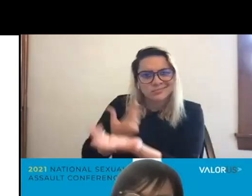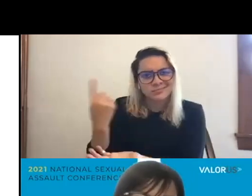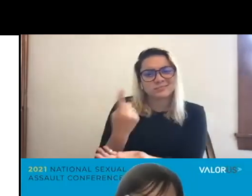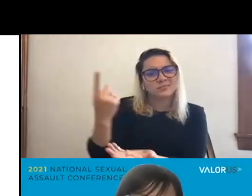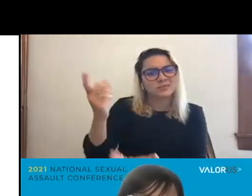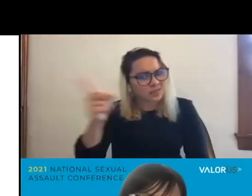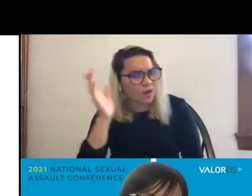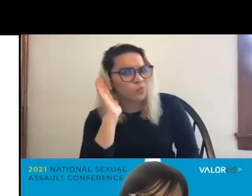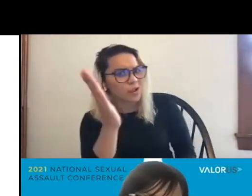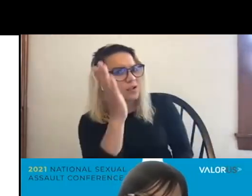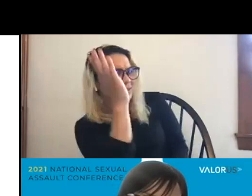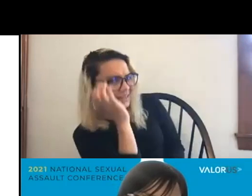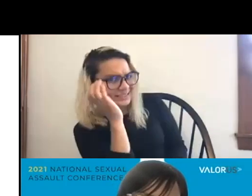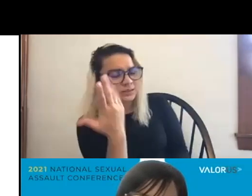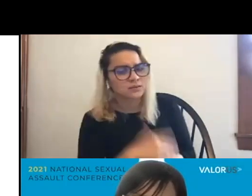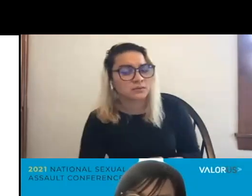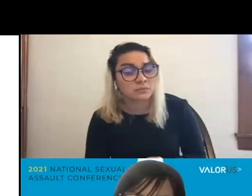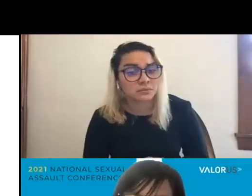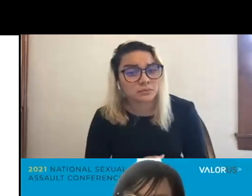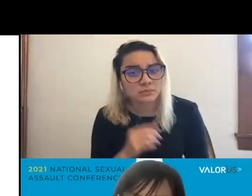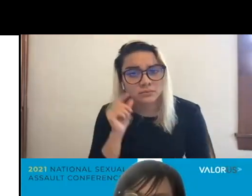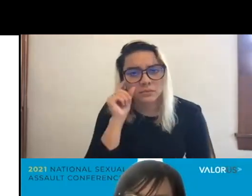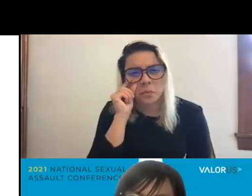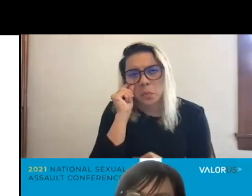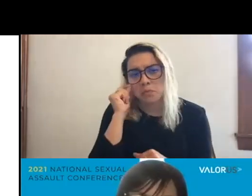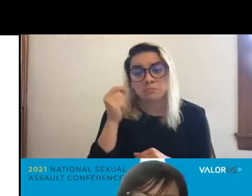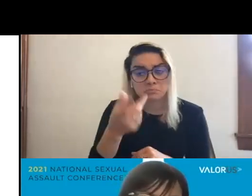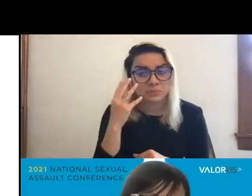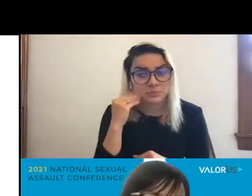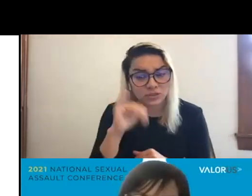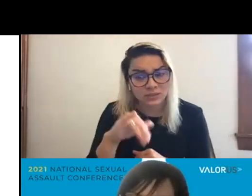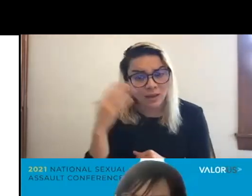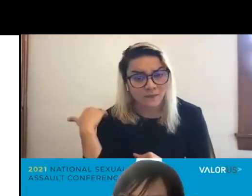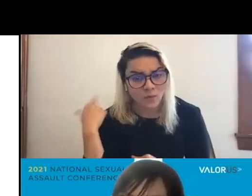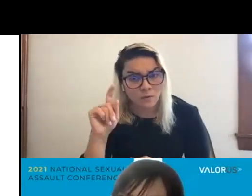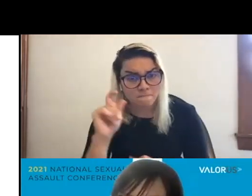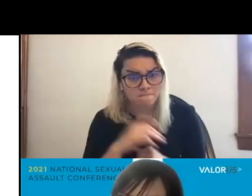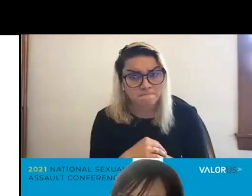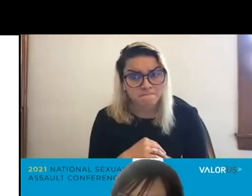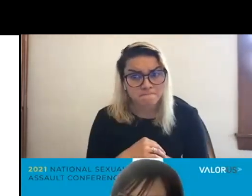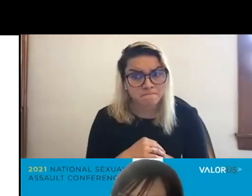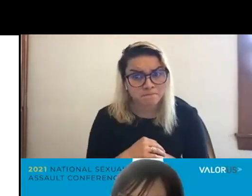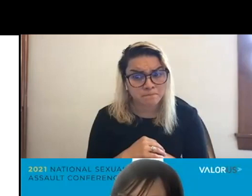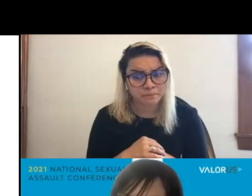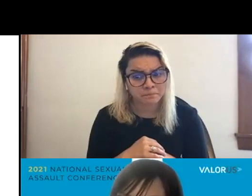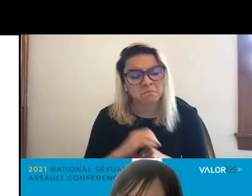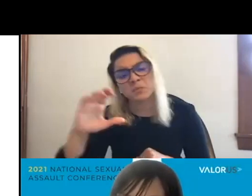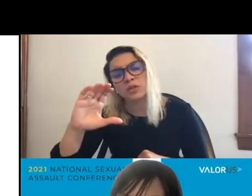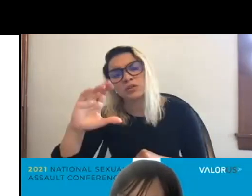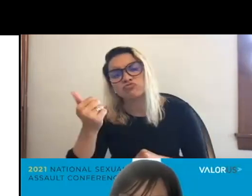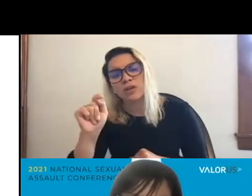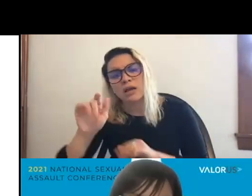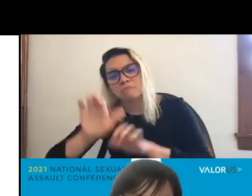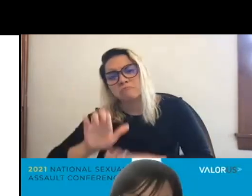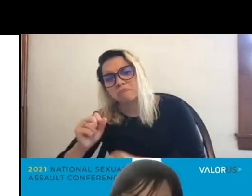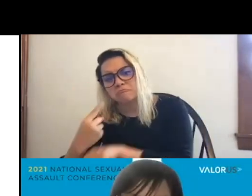and believe that you could be. So something for you to ponder as we move forward into this conversation today. I'm going to go ahead and go to